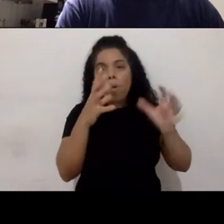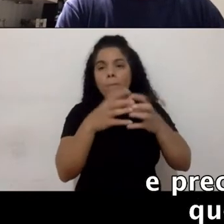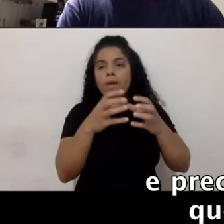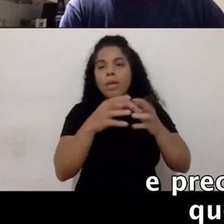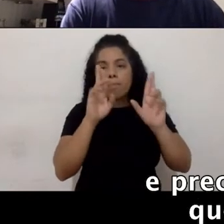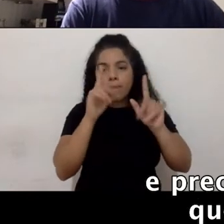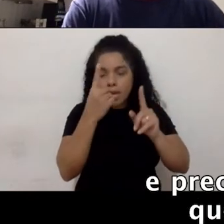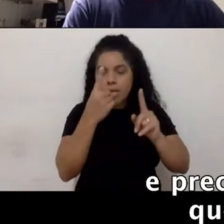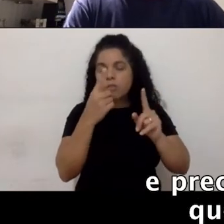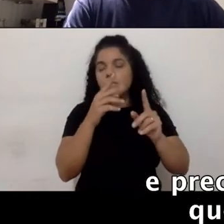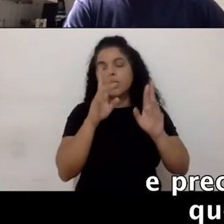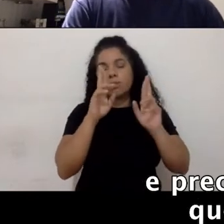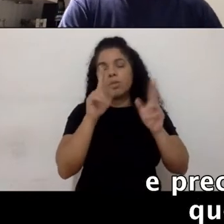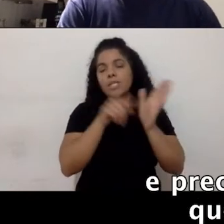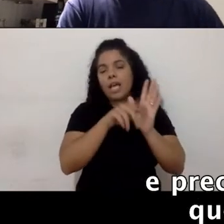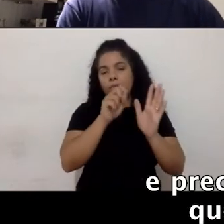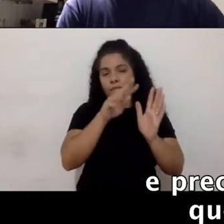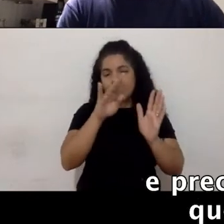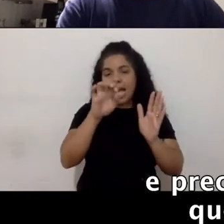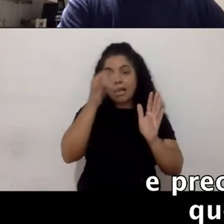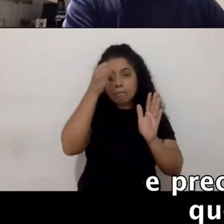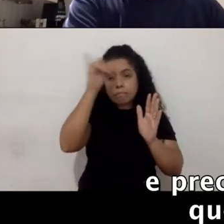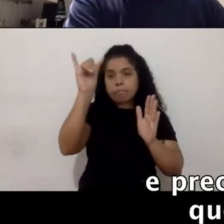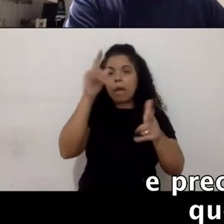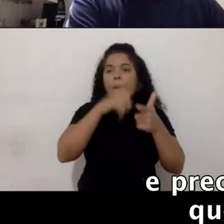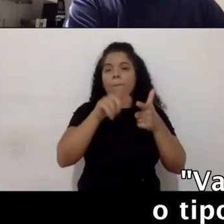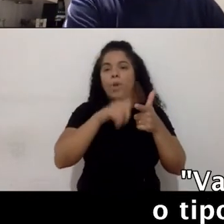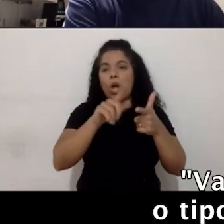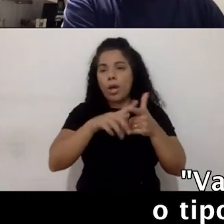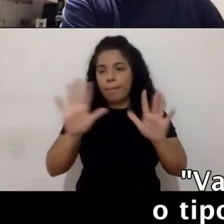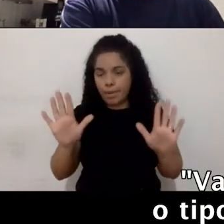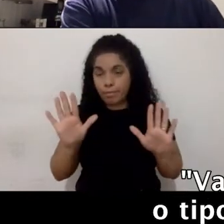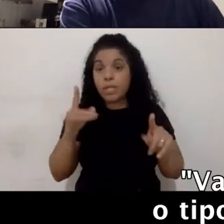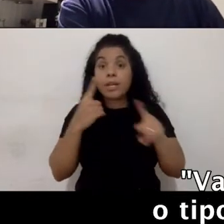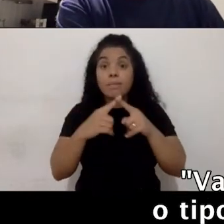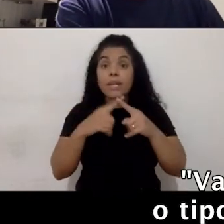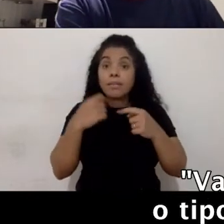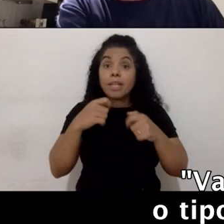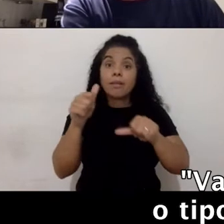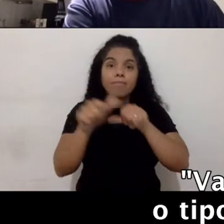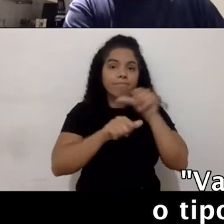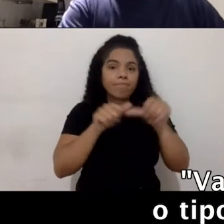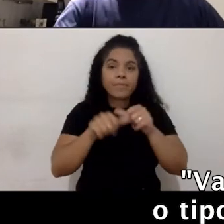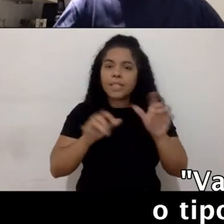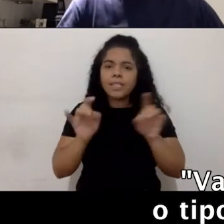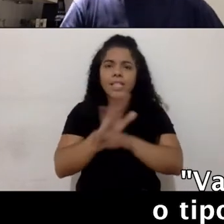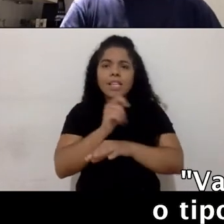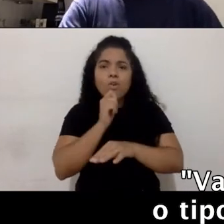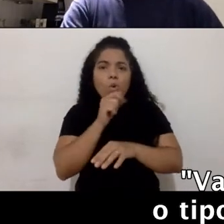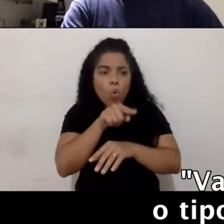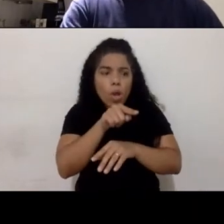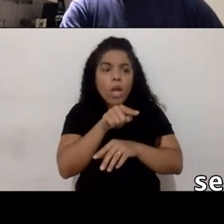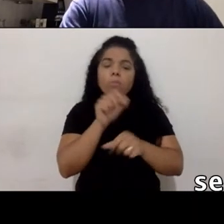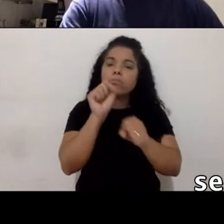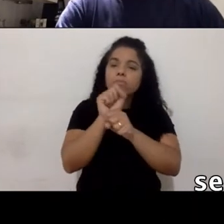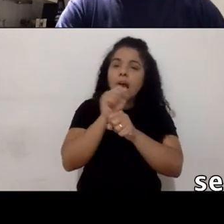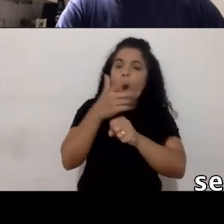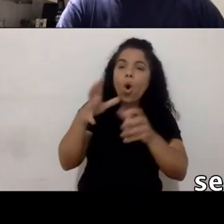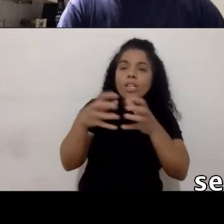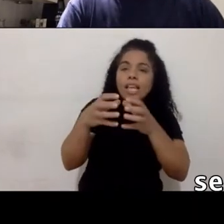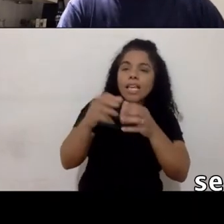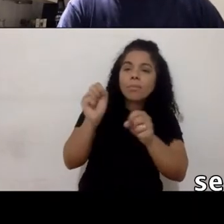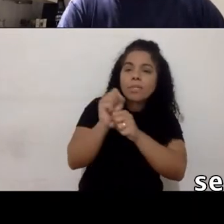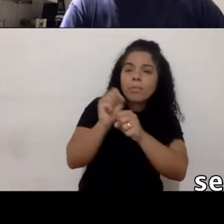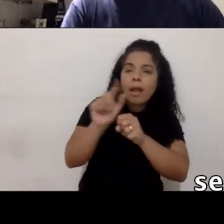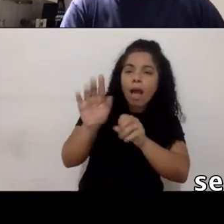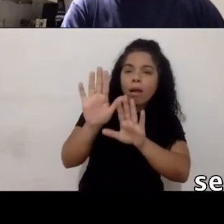now and I need to release it. Well, we have a change that we haven't finished testing yet. You have to wait for us. So this is the kind of thing where you want to make sure you can align those up, and whether